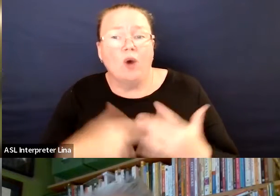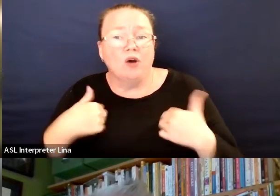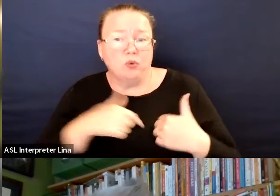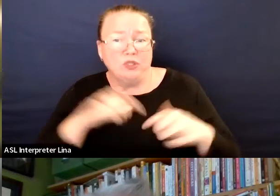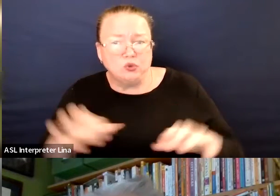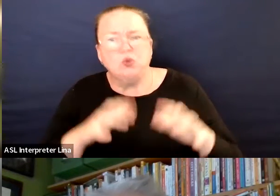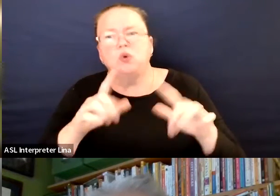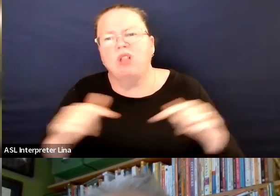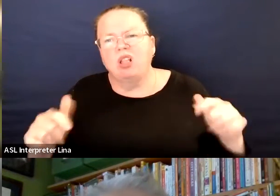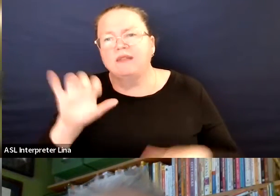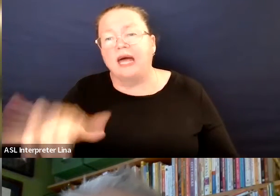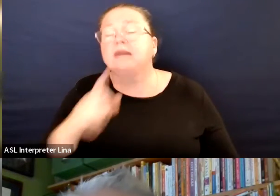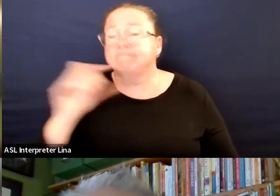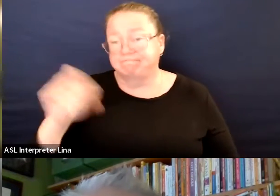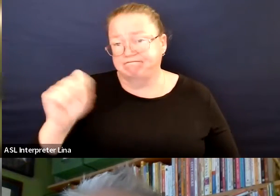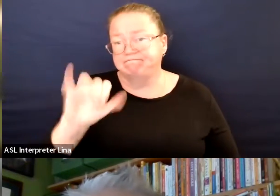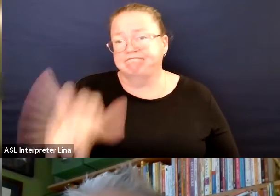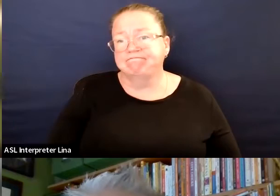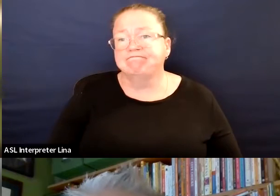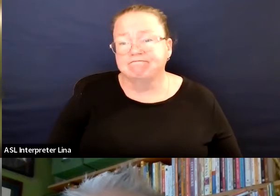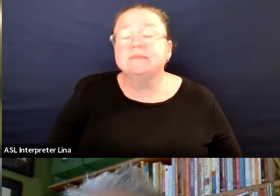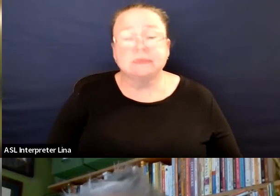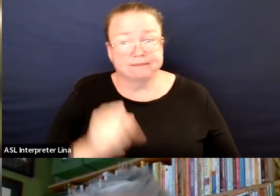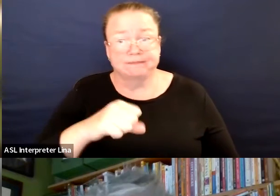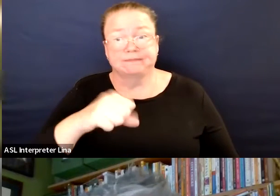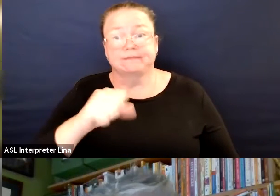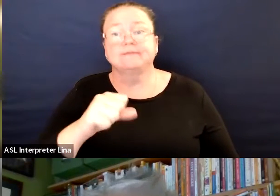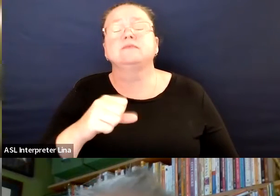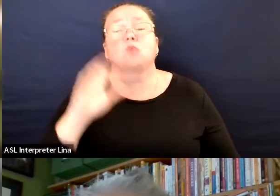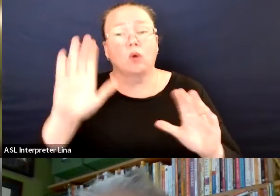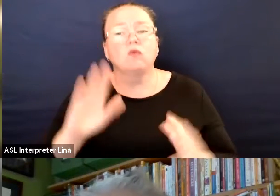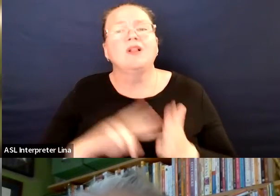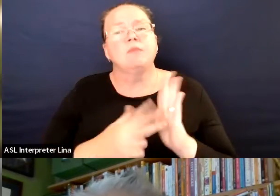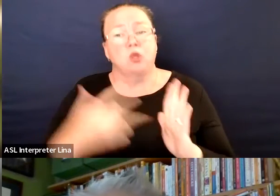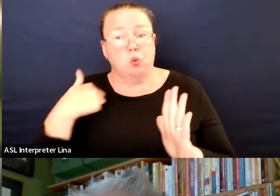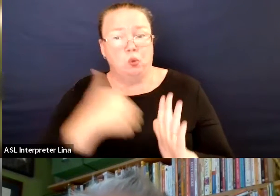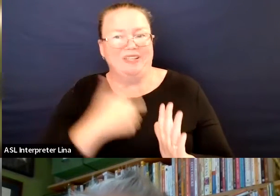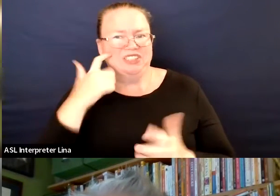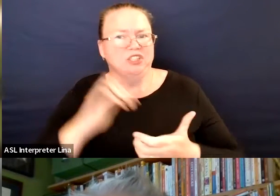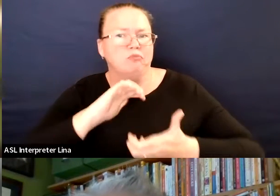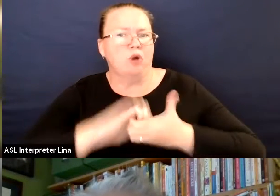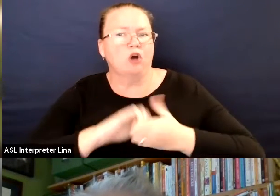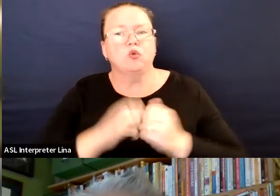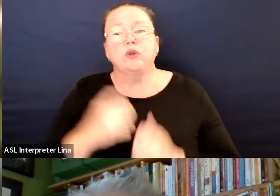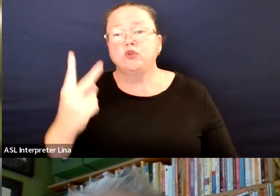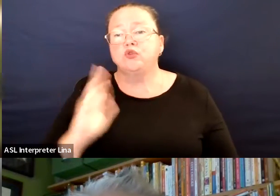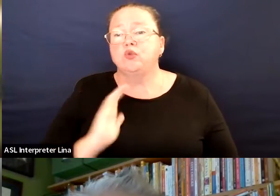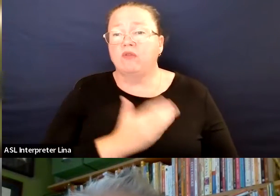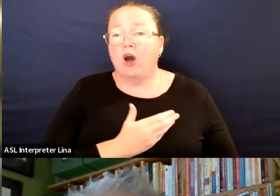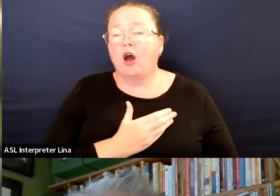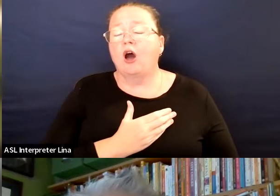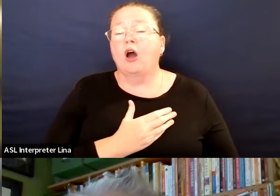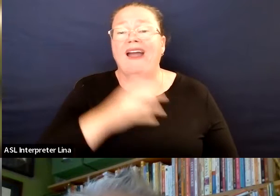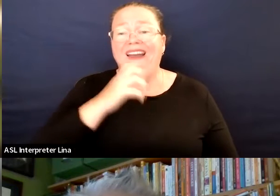that stuff. Absolutely. Yes. Yes. Yeah, wonderful. I mean, we had just partnered with two of our aging